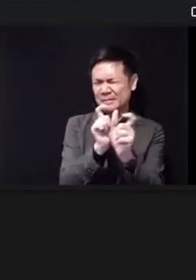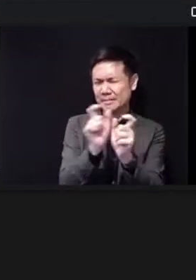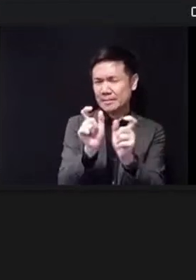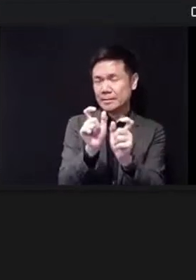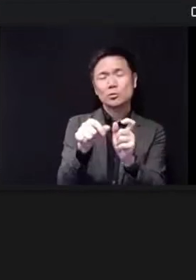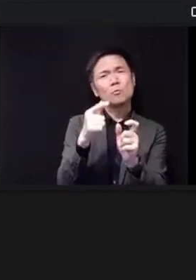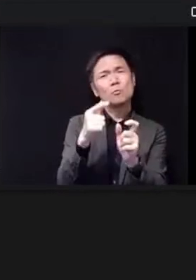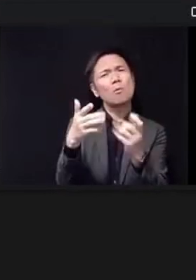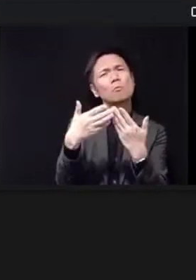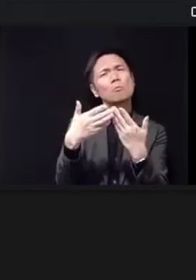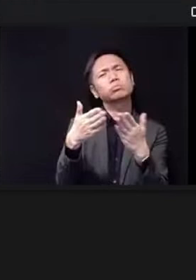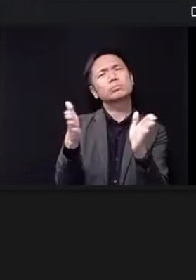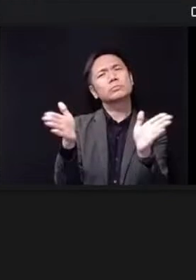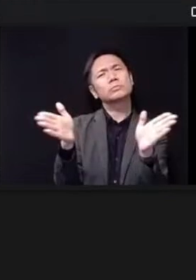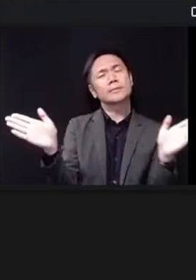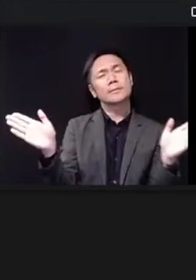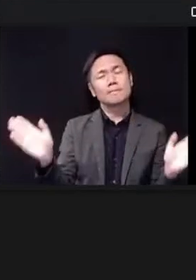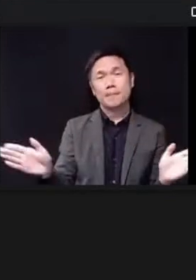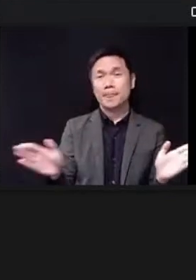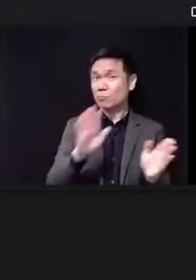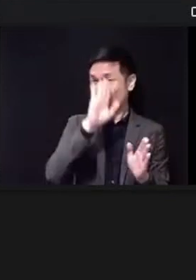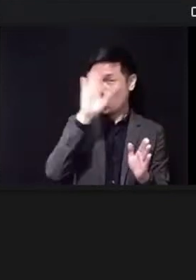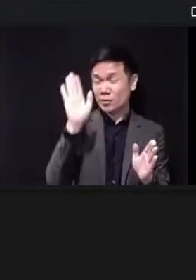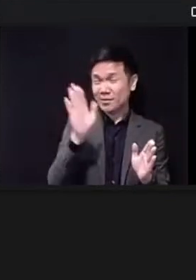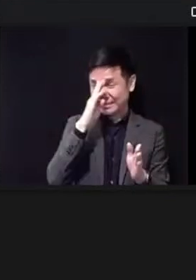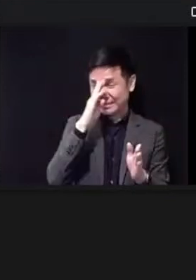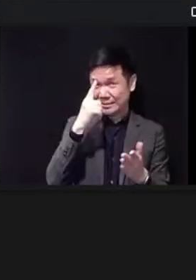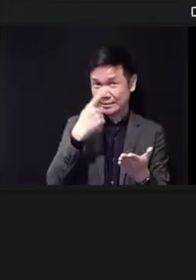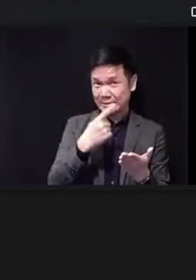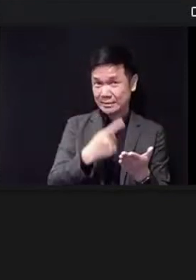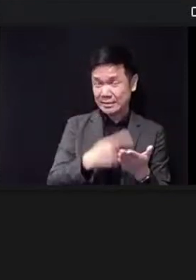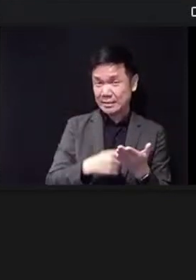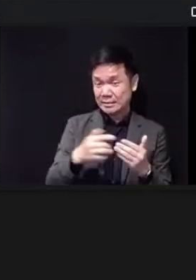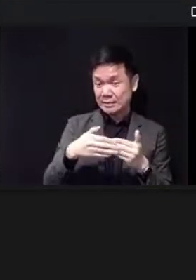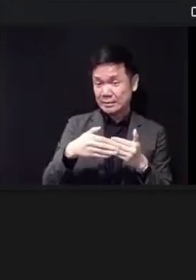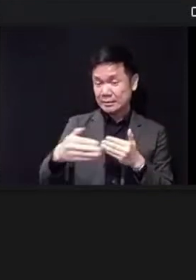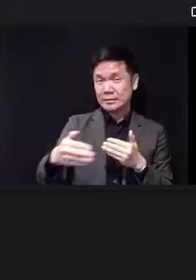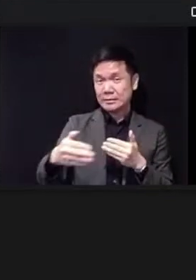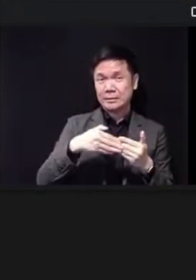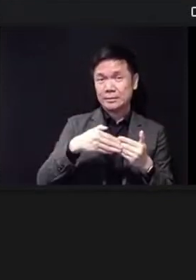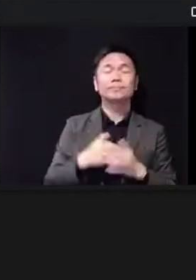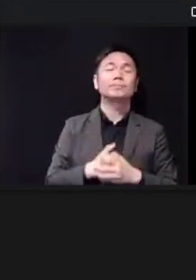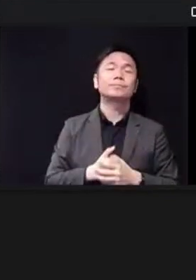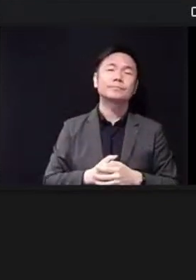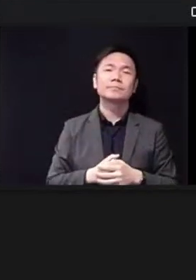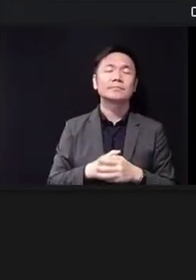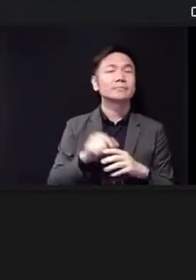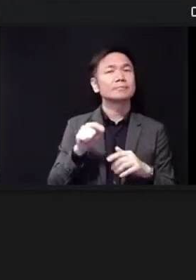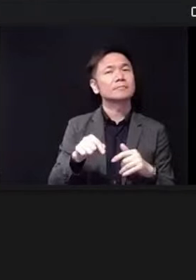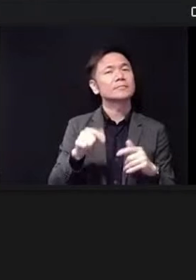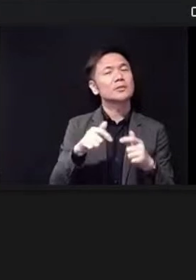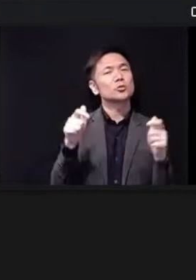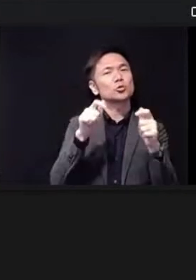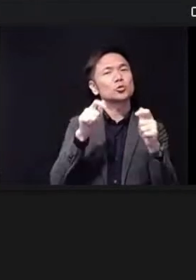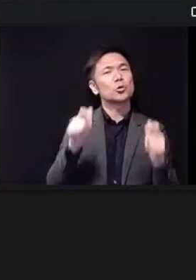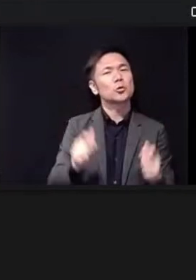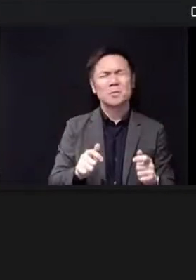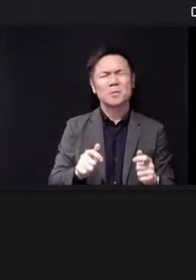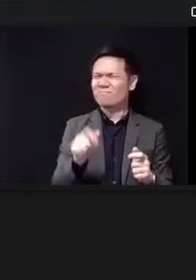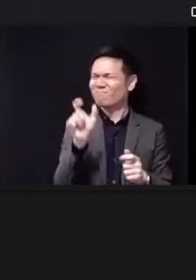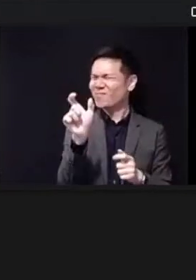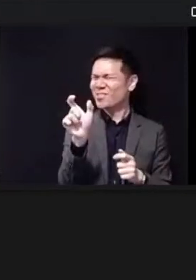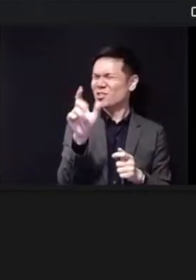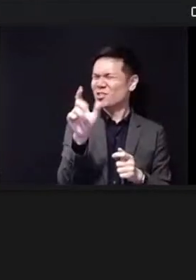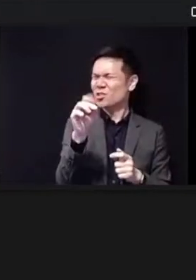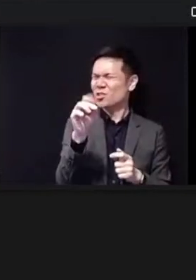make it as broad as possible where we're not prejudging whether a report or an outcome. If documents is not the right word,